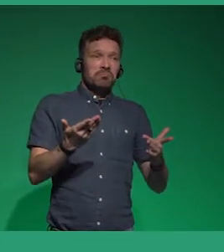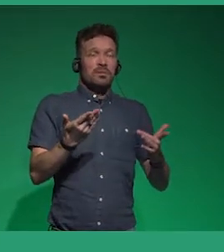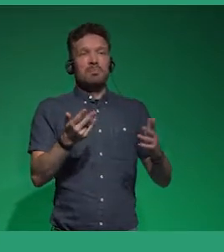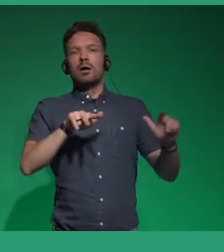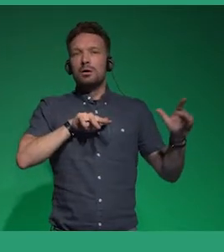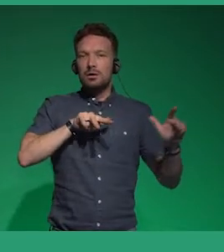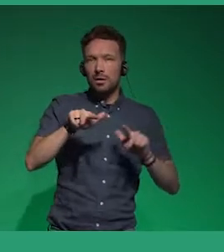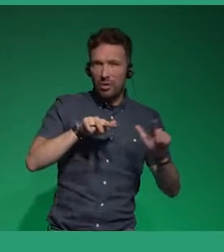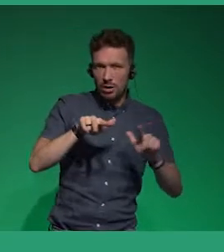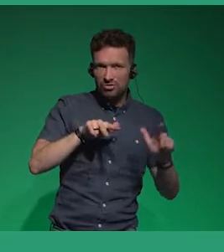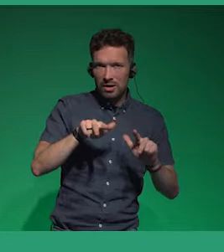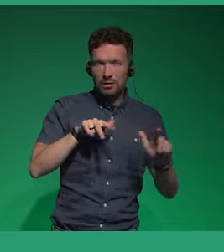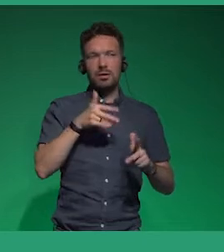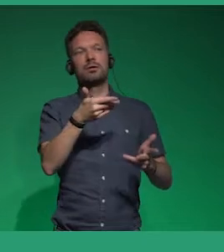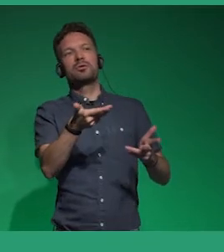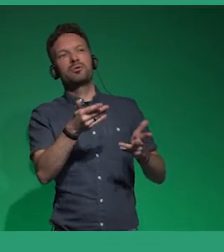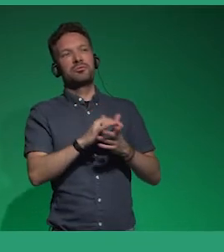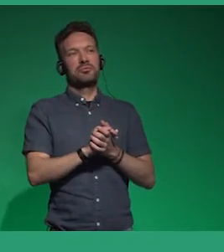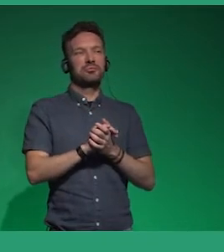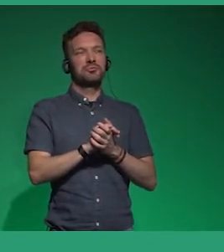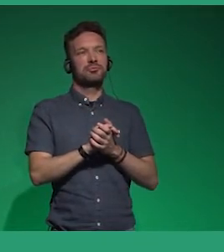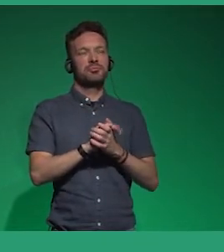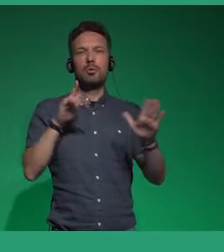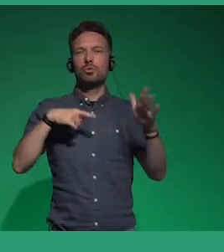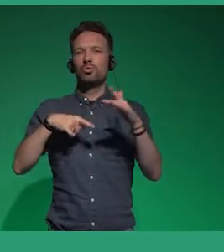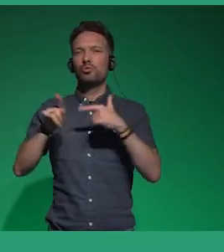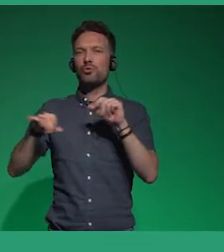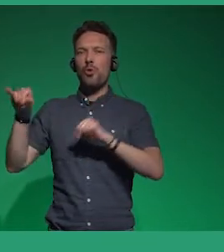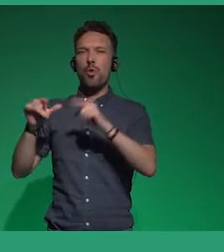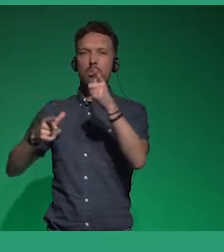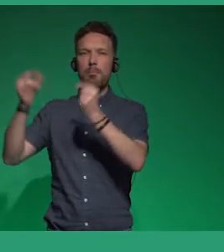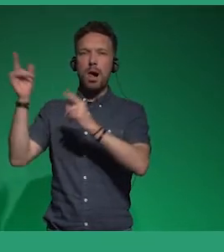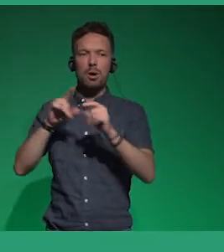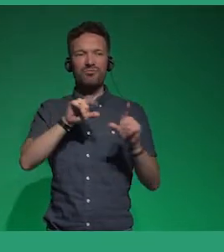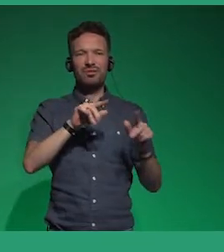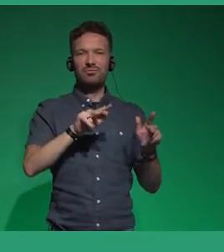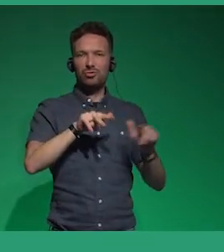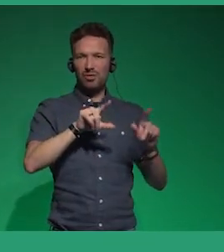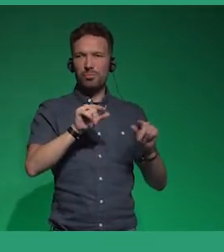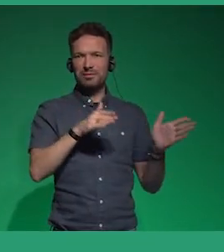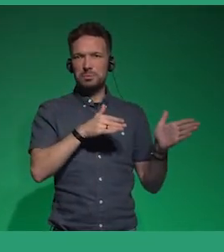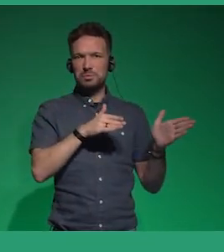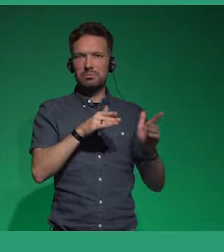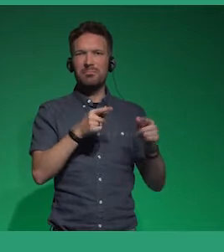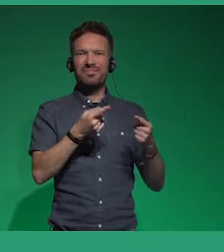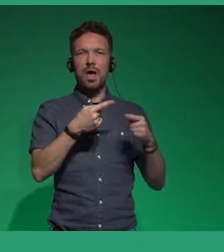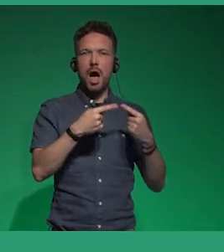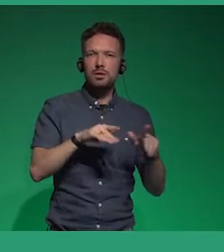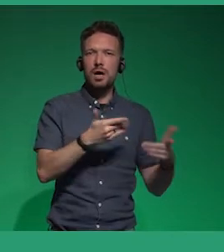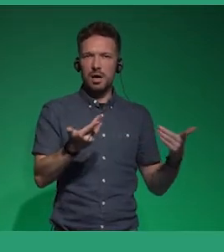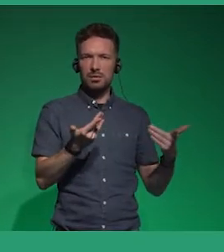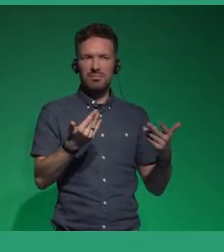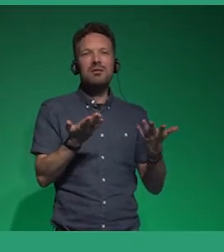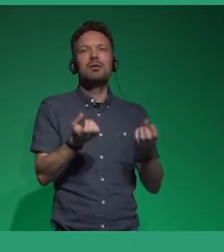what extent households are affected also differs among households.